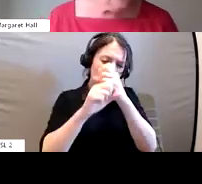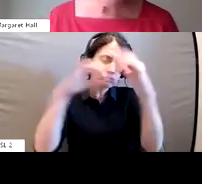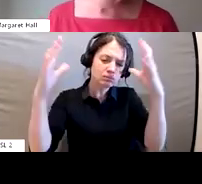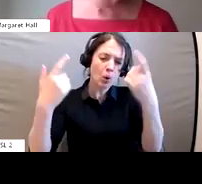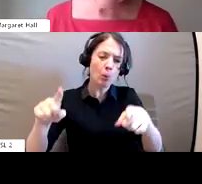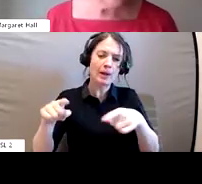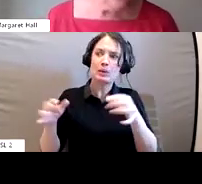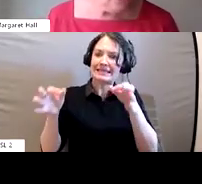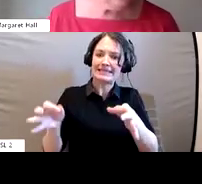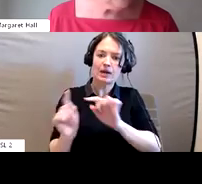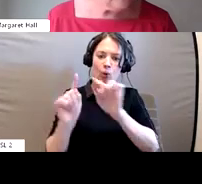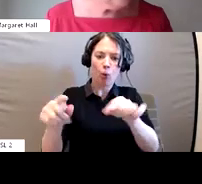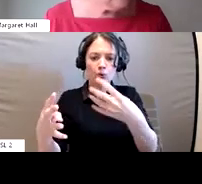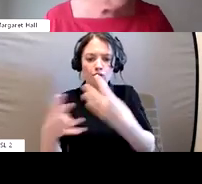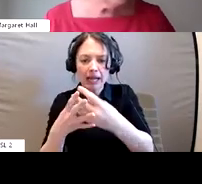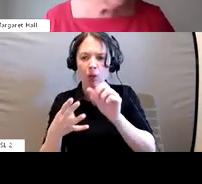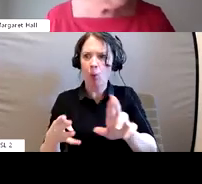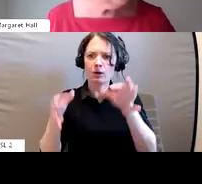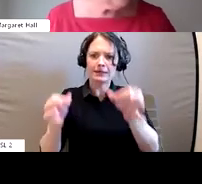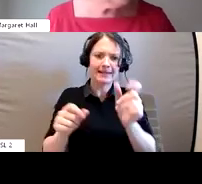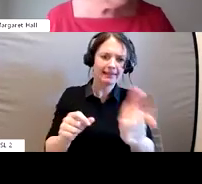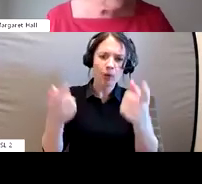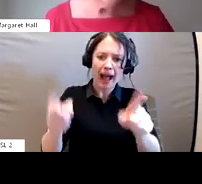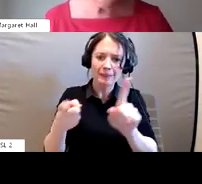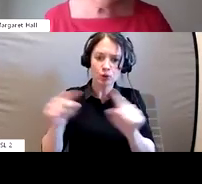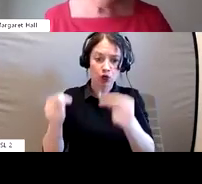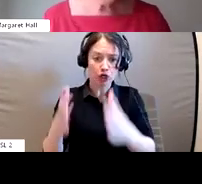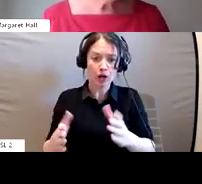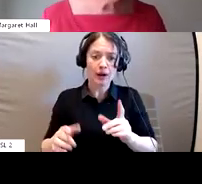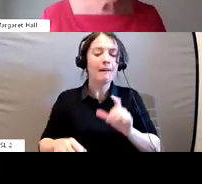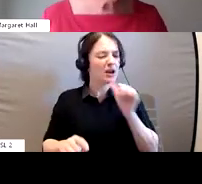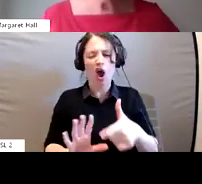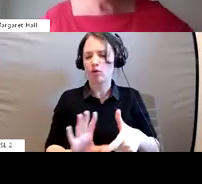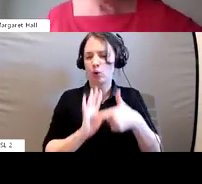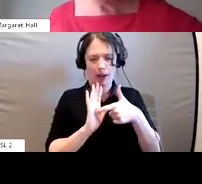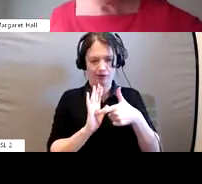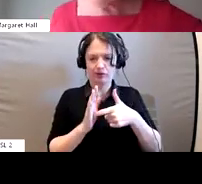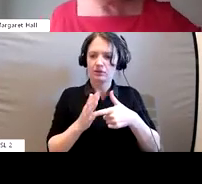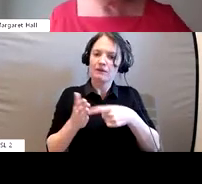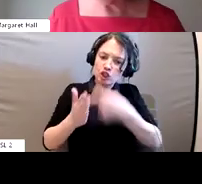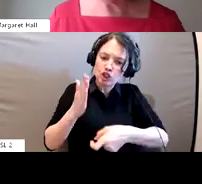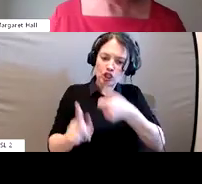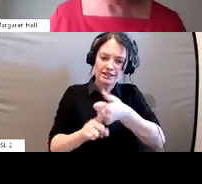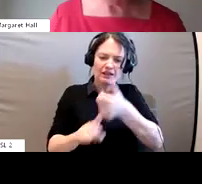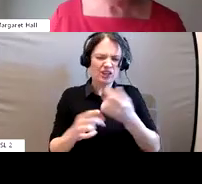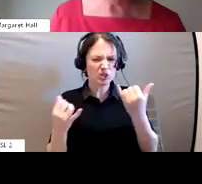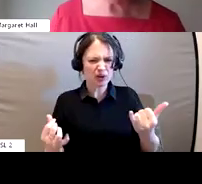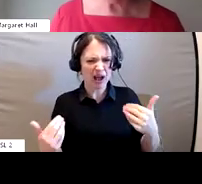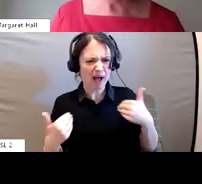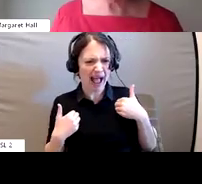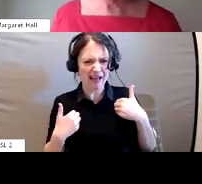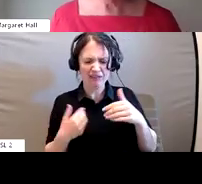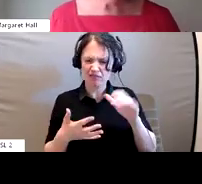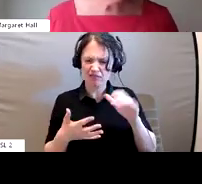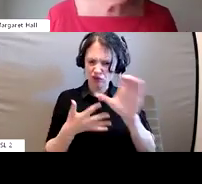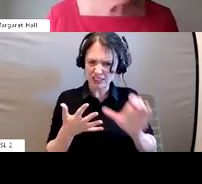very few exceptions, it's not a required element of the offense itself. So why do we have a relationship